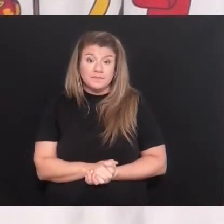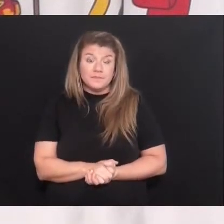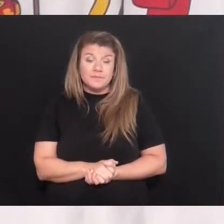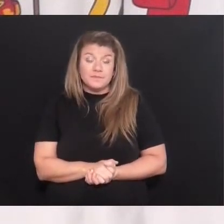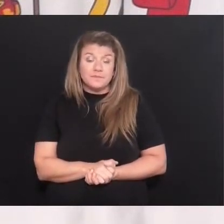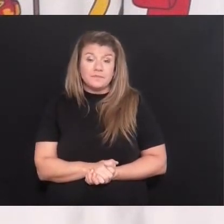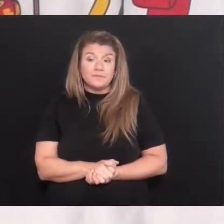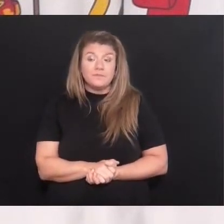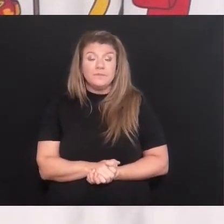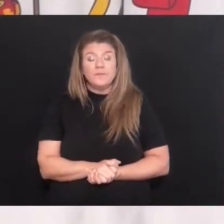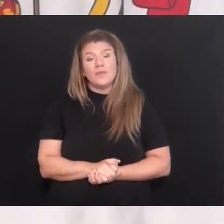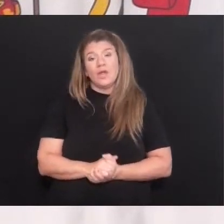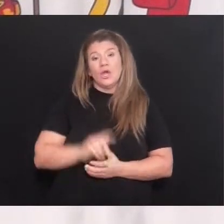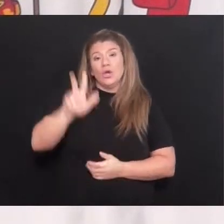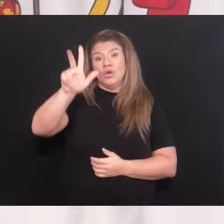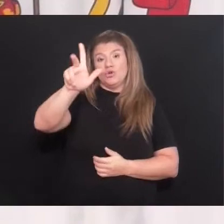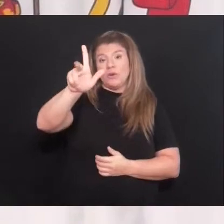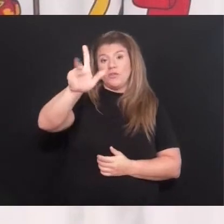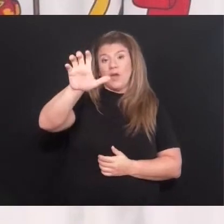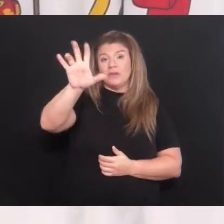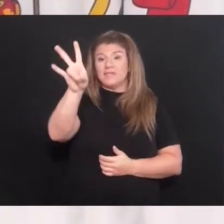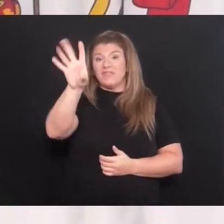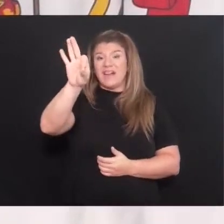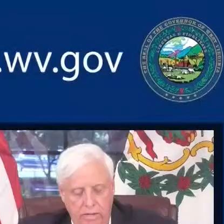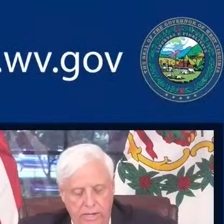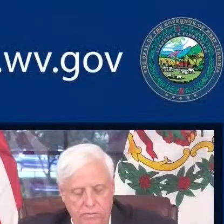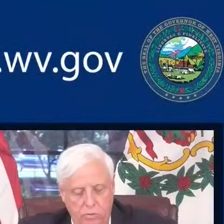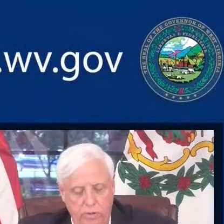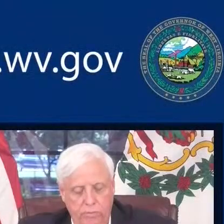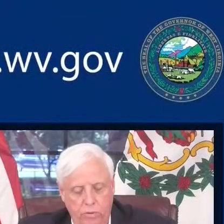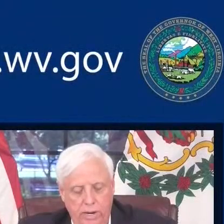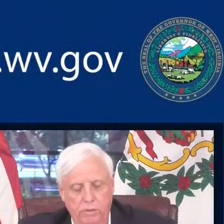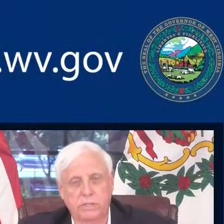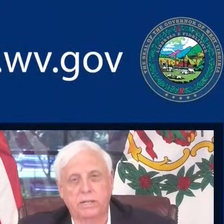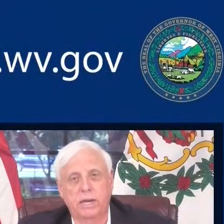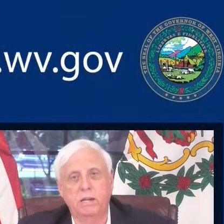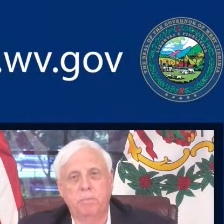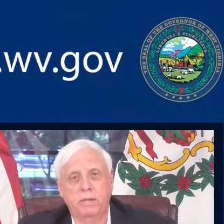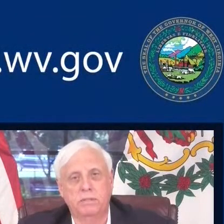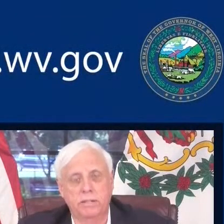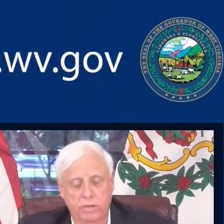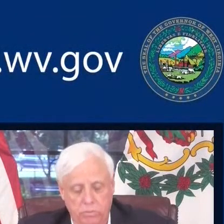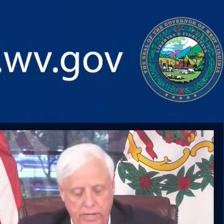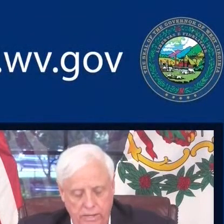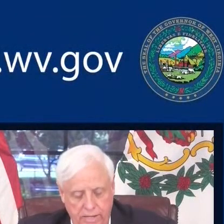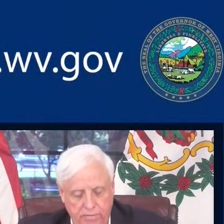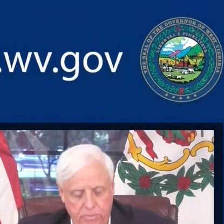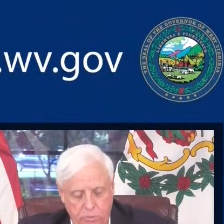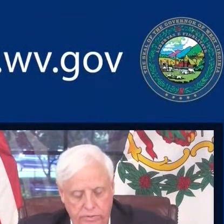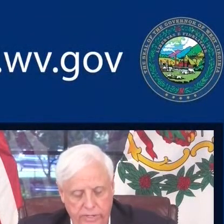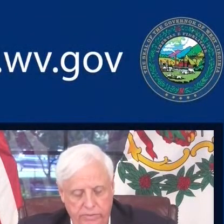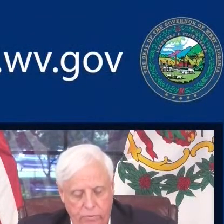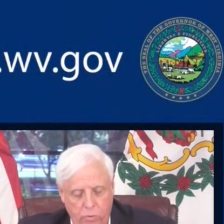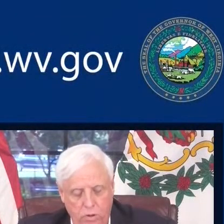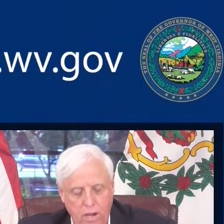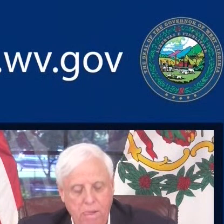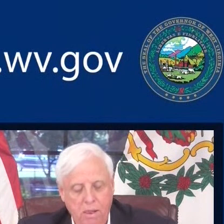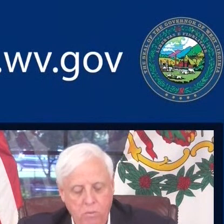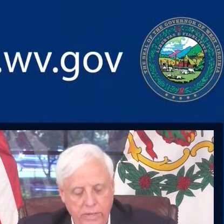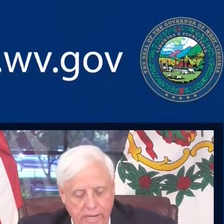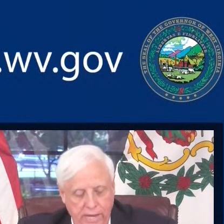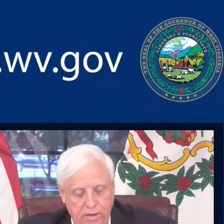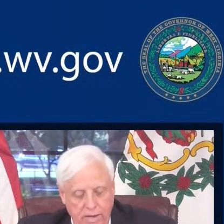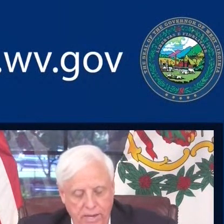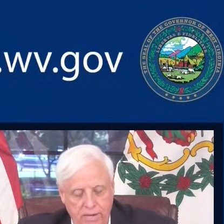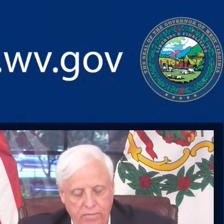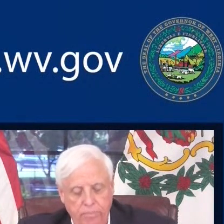With 2,379 new positive cases in the last 24 hours, our daily positivity rate 11.64.